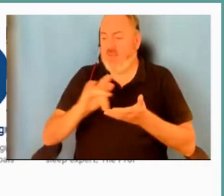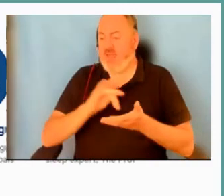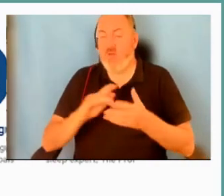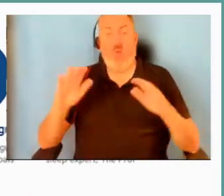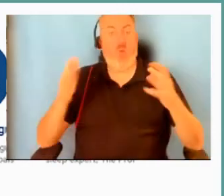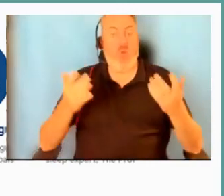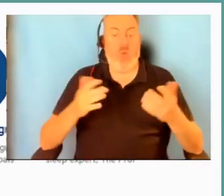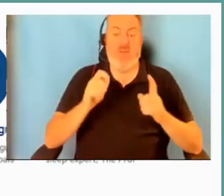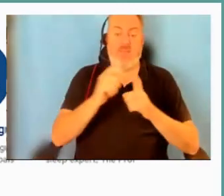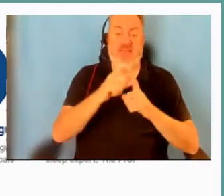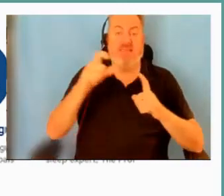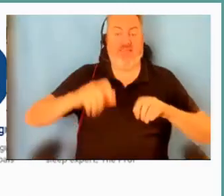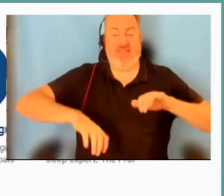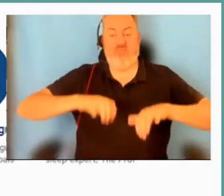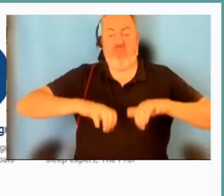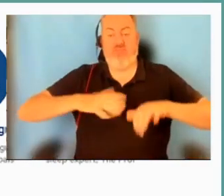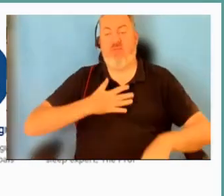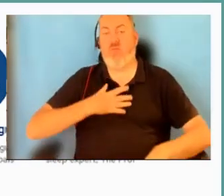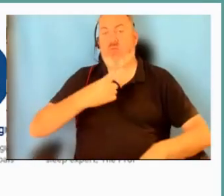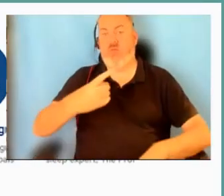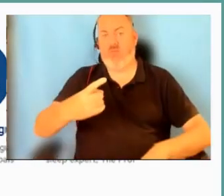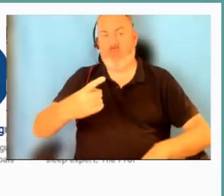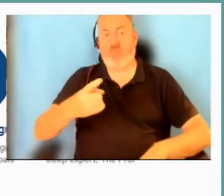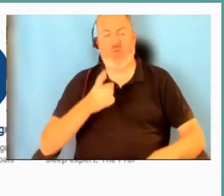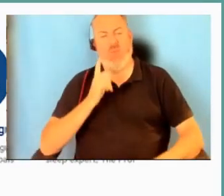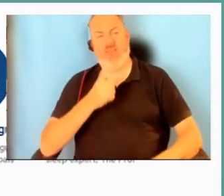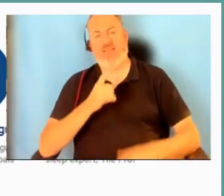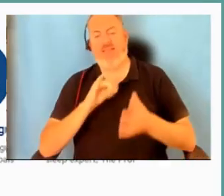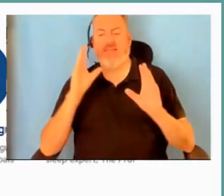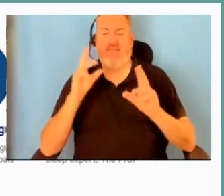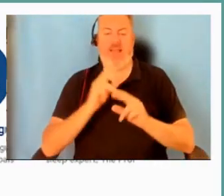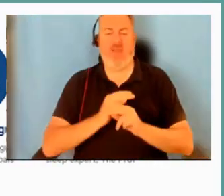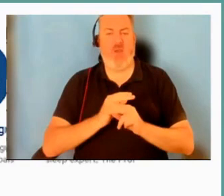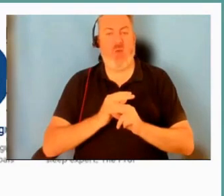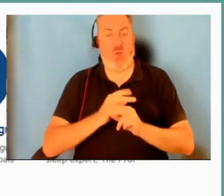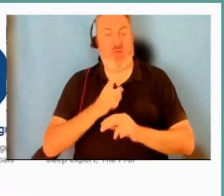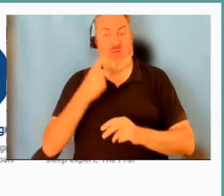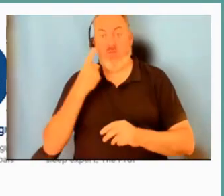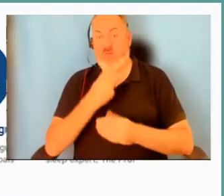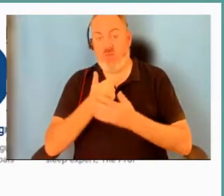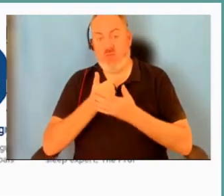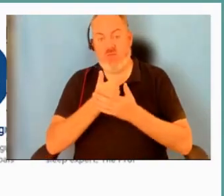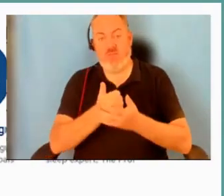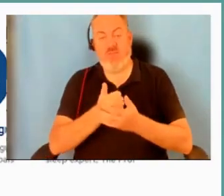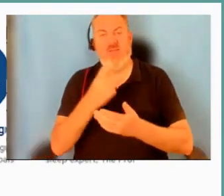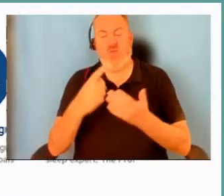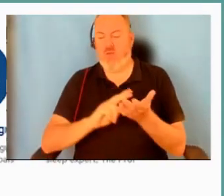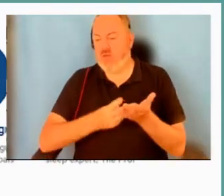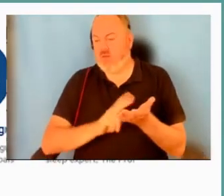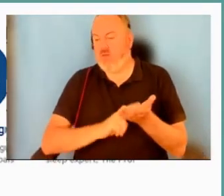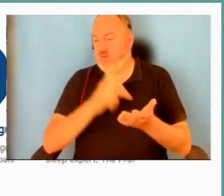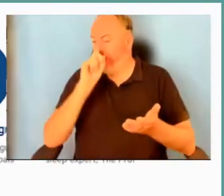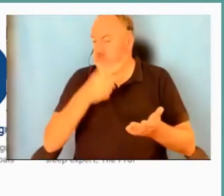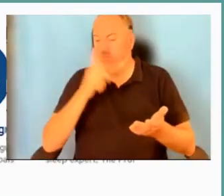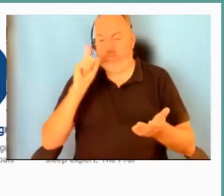browser on a computer as well. So Sleepio is clinically proven to help you with your insomnia. So